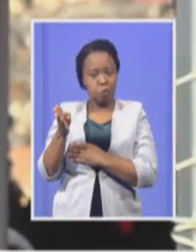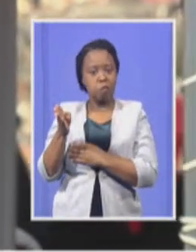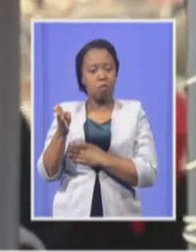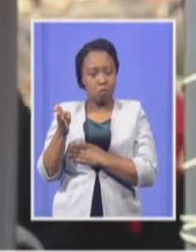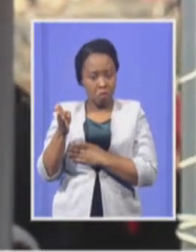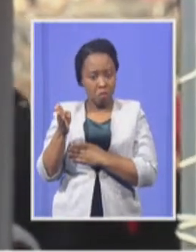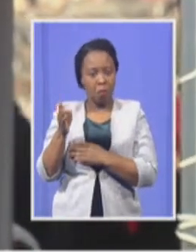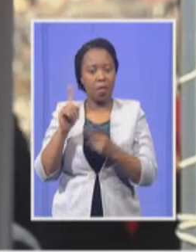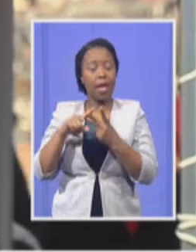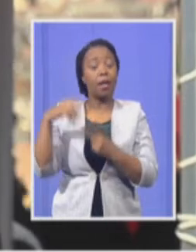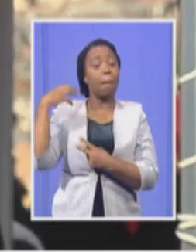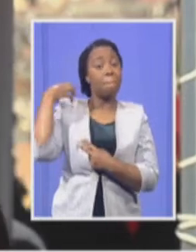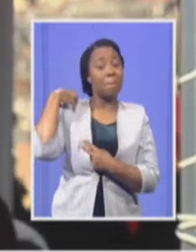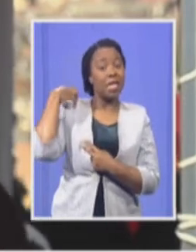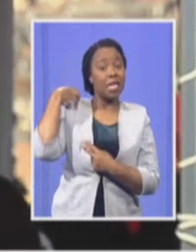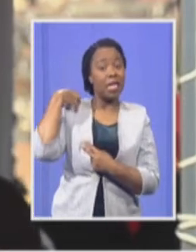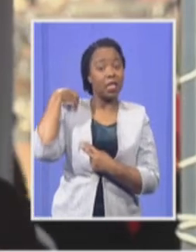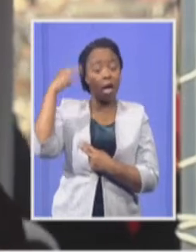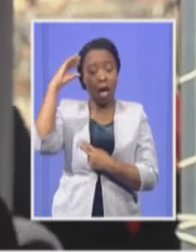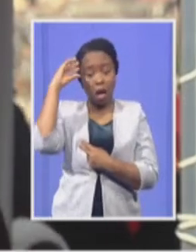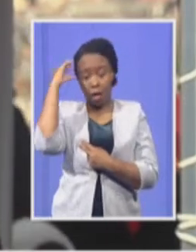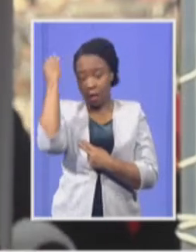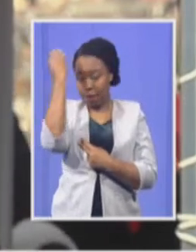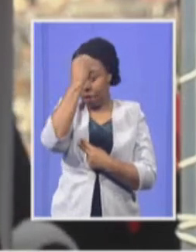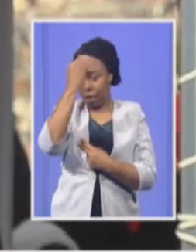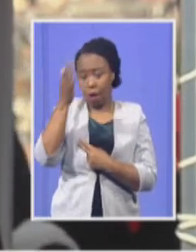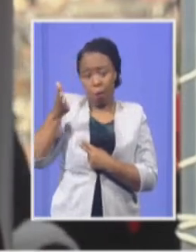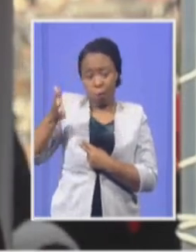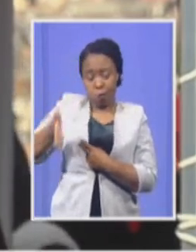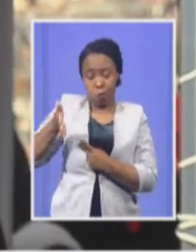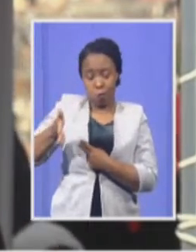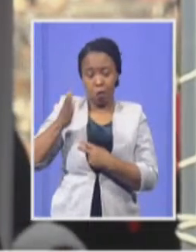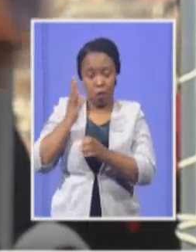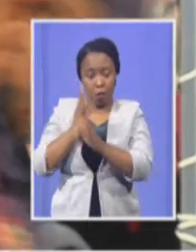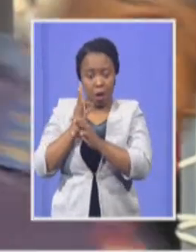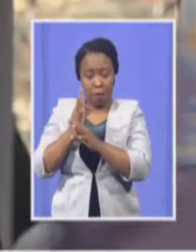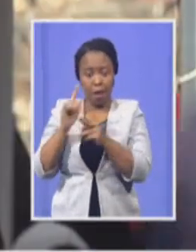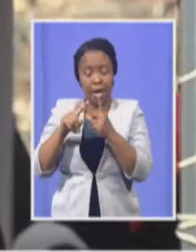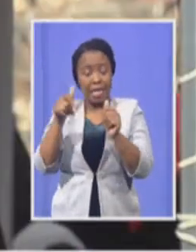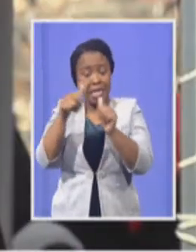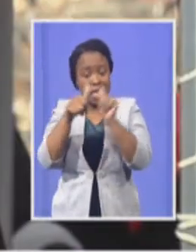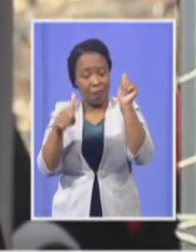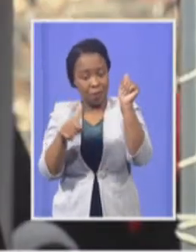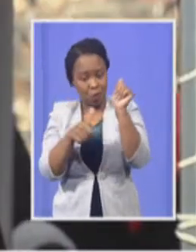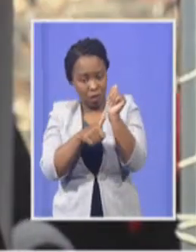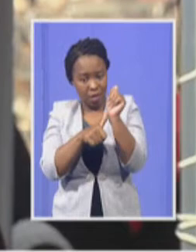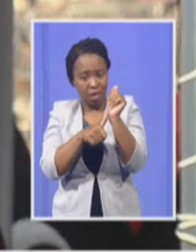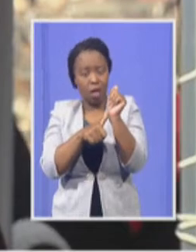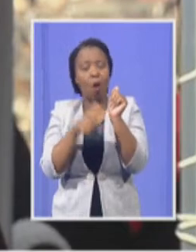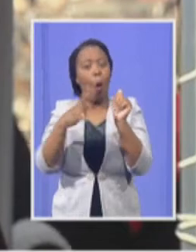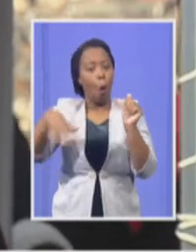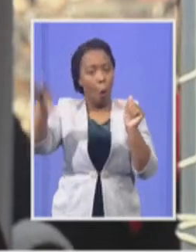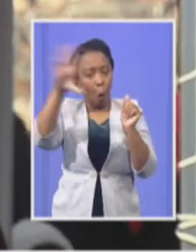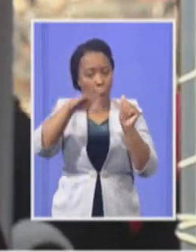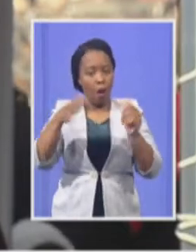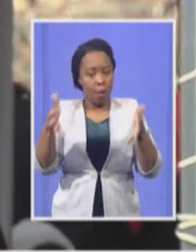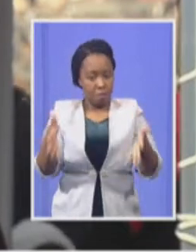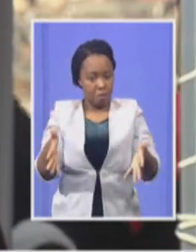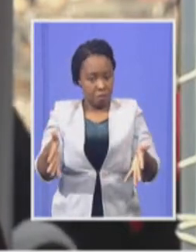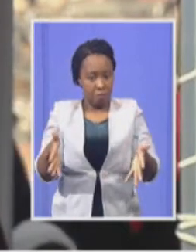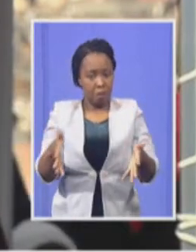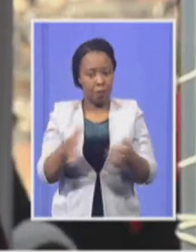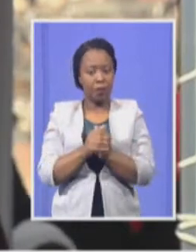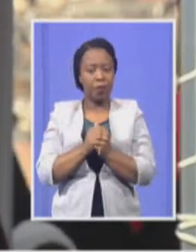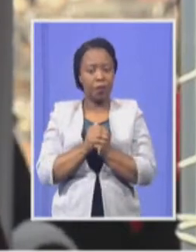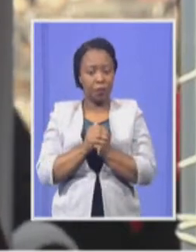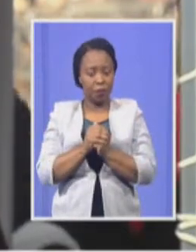nominister batukhona lo mapolice bawubhekela nedeputy yakhe bachikhona la bonke yaqoma mhlawumbe uzoba